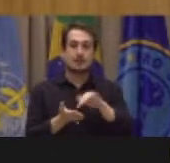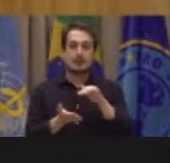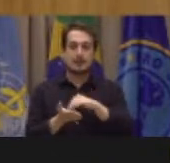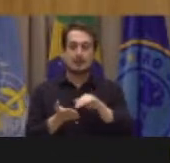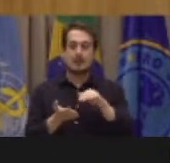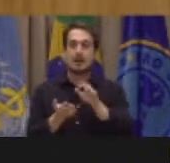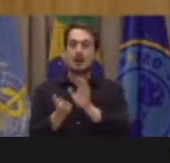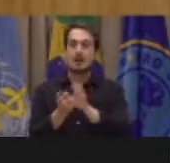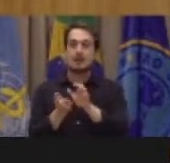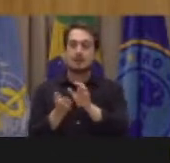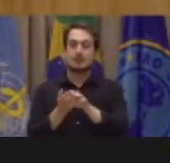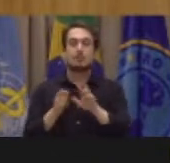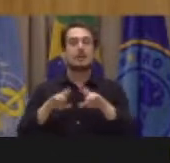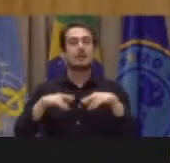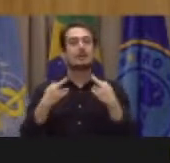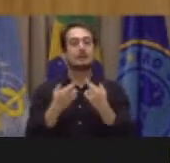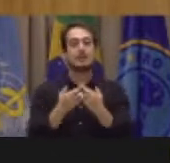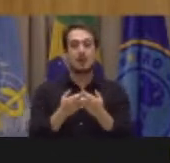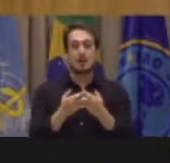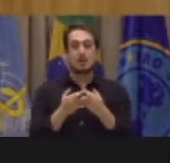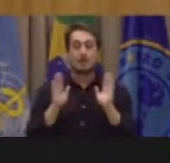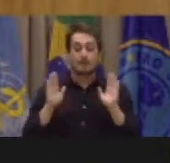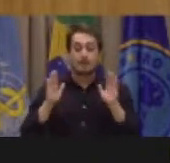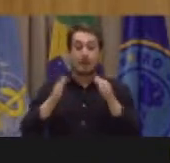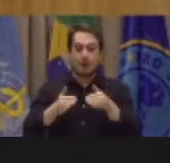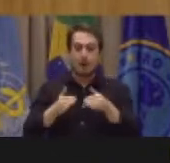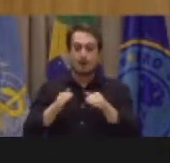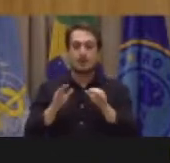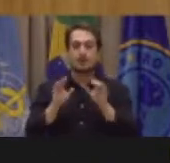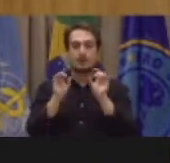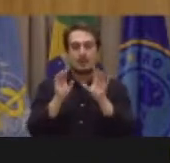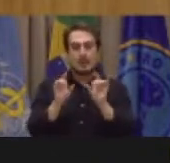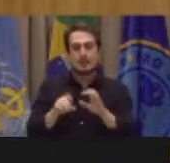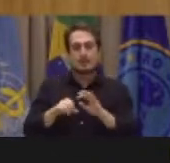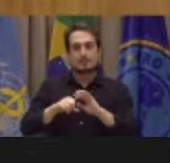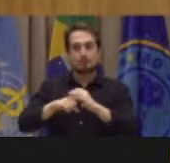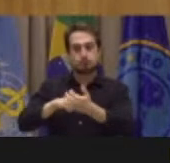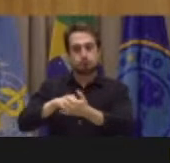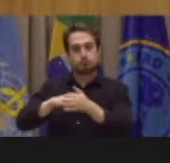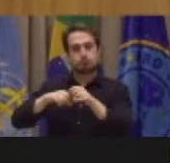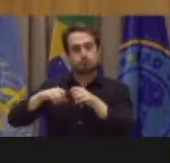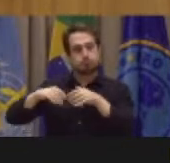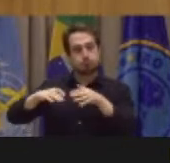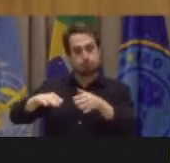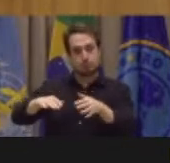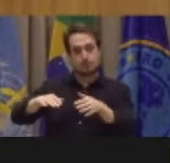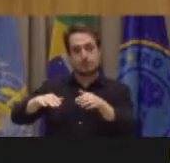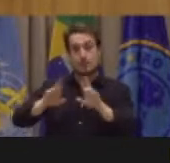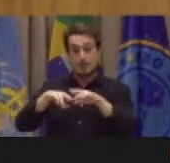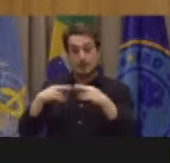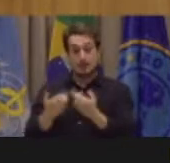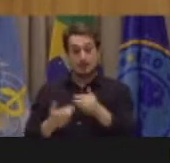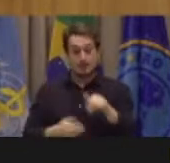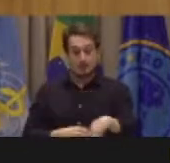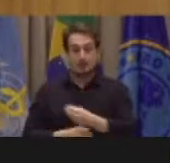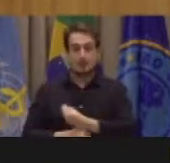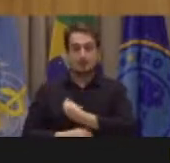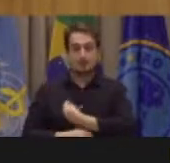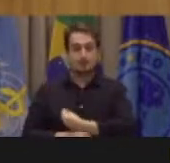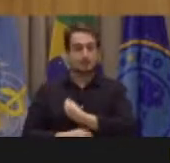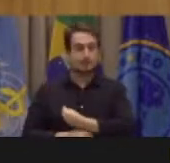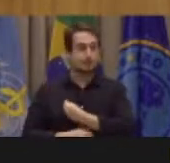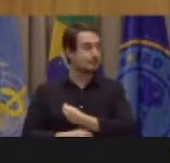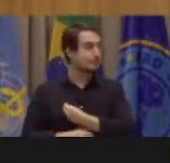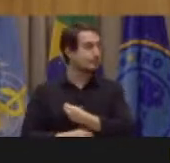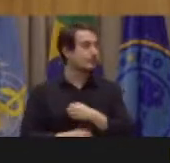health secretary of Recife in a meeting for COVID specialists in the beginning of the pandemic,